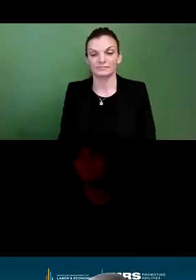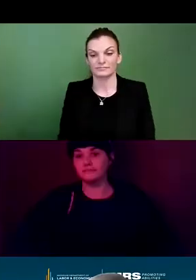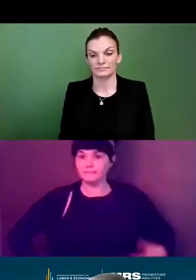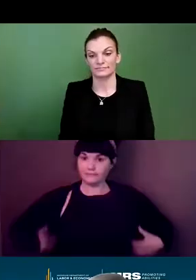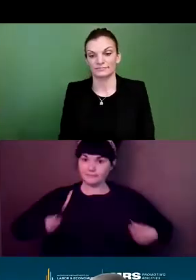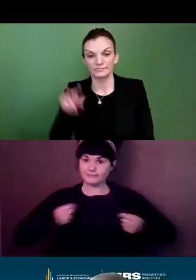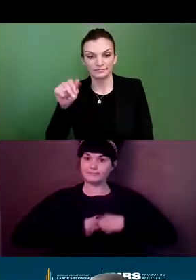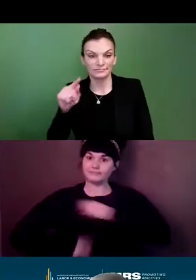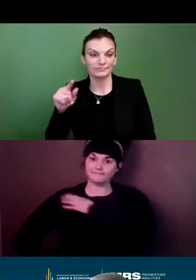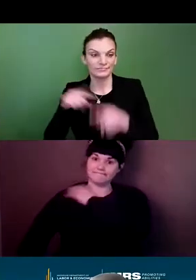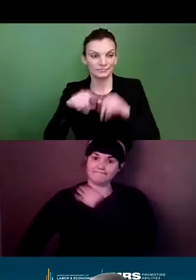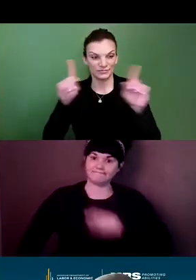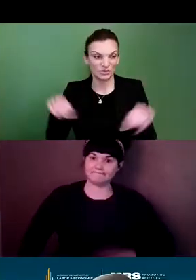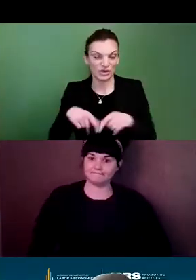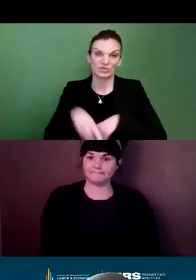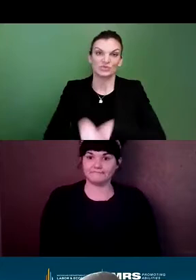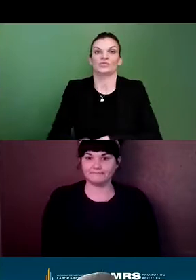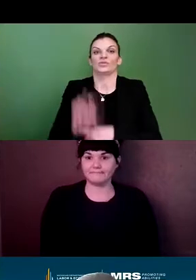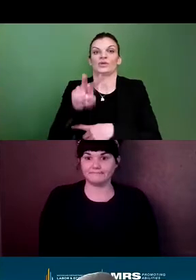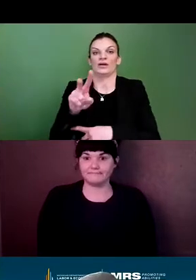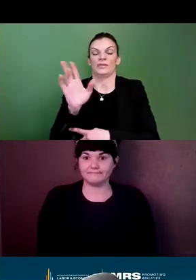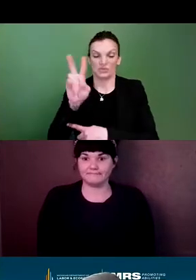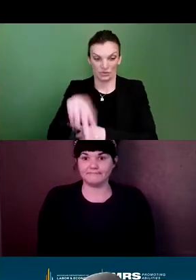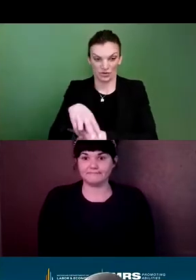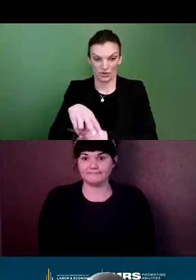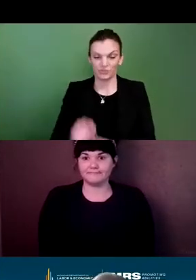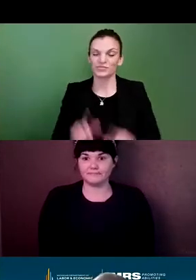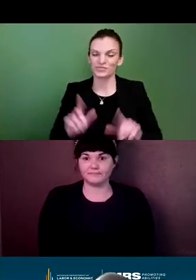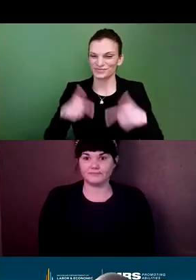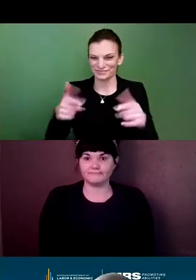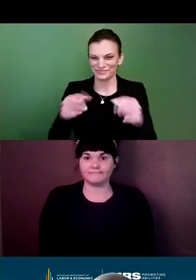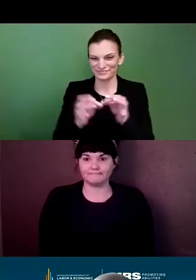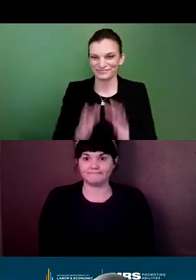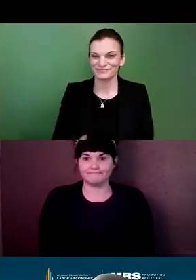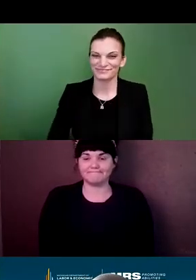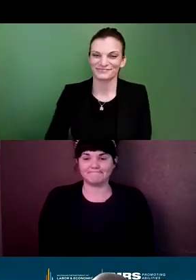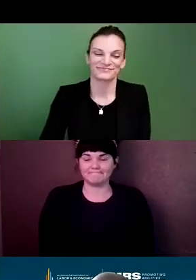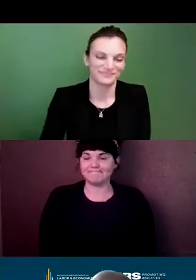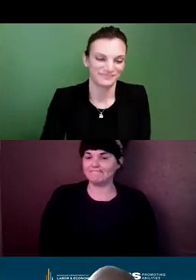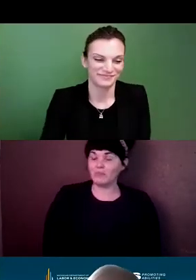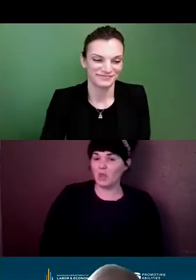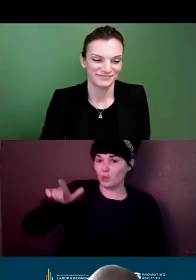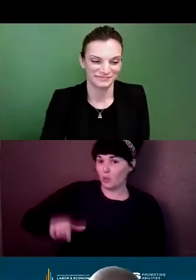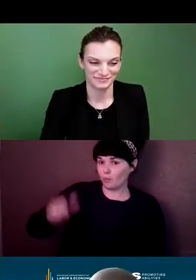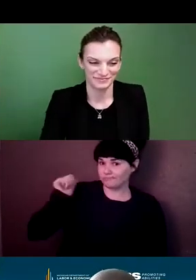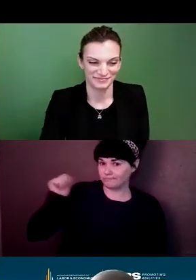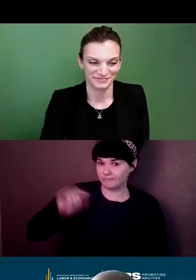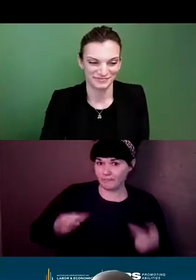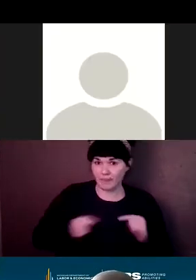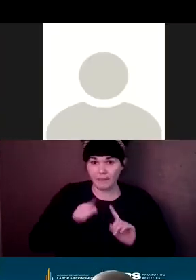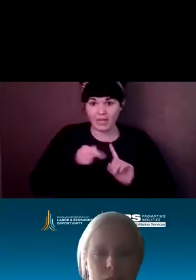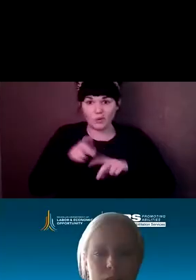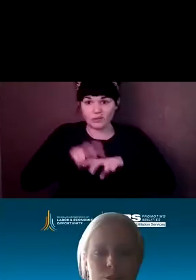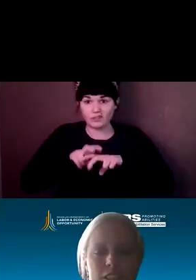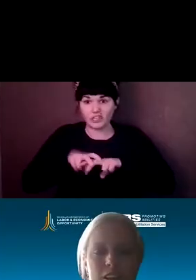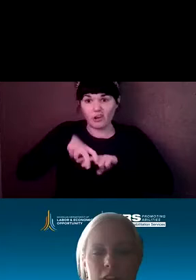looking at a screen that's too high or too low. Low back pain. When we sit on the edge of the chair,